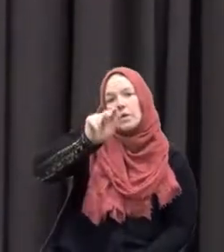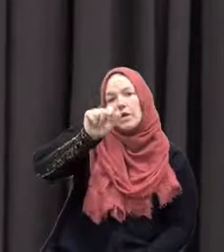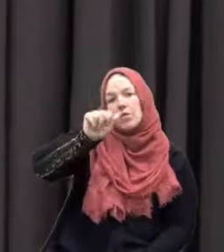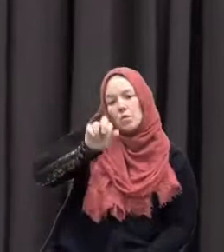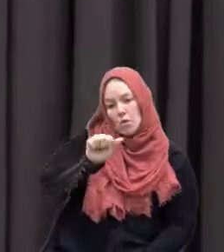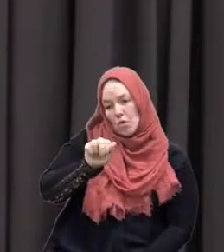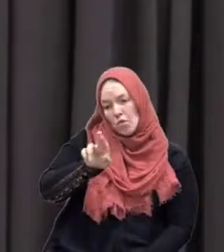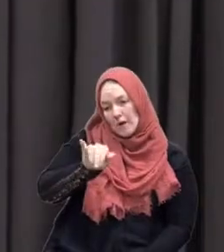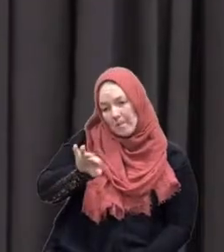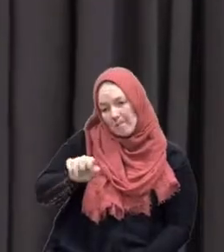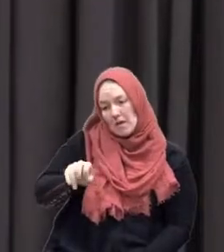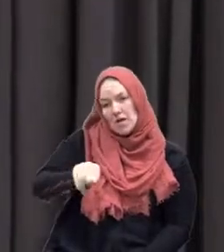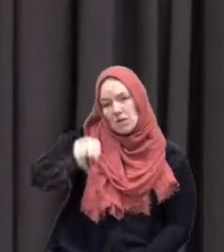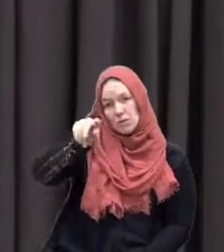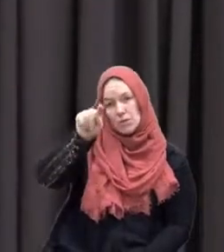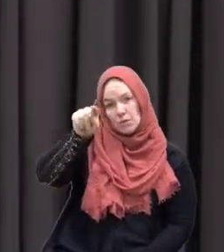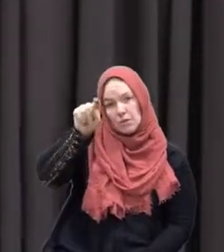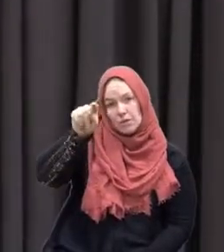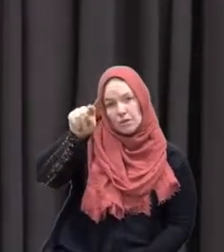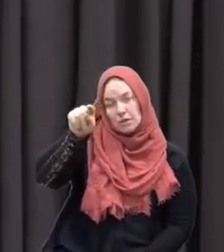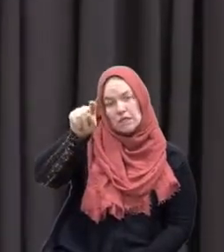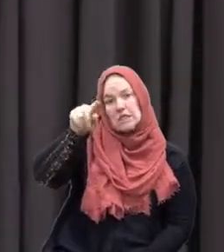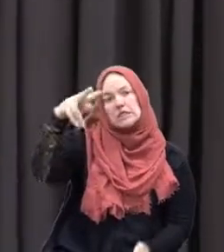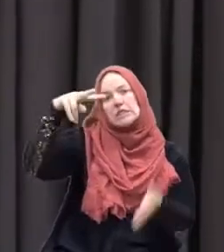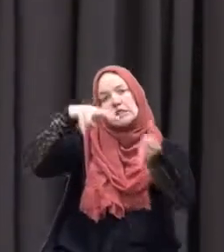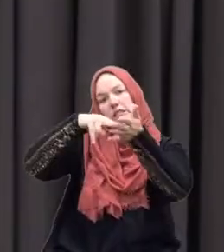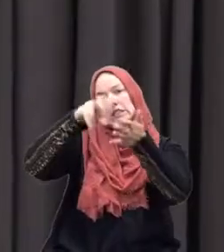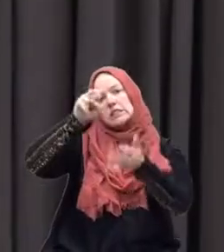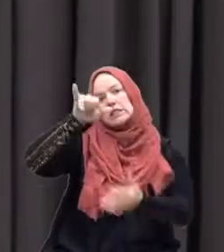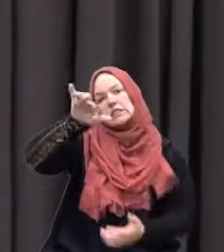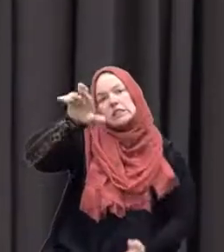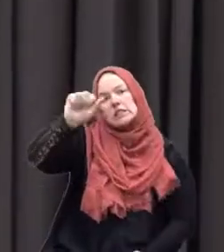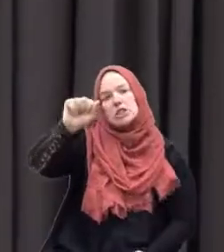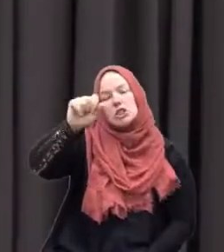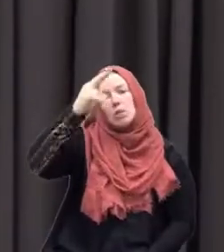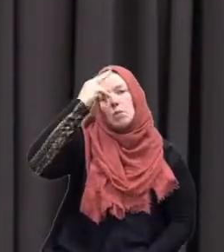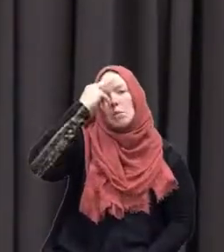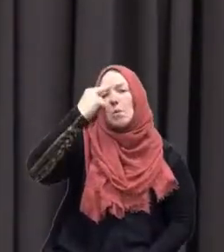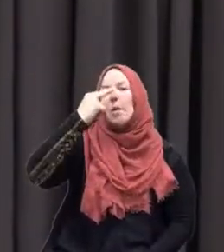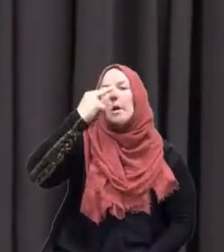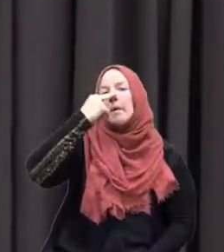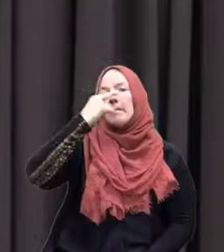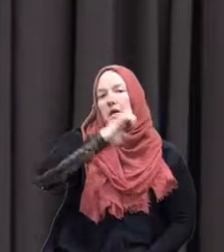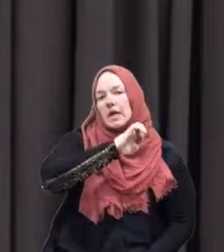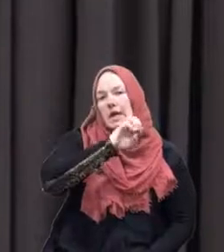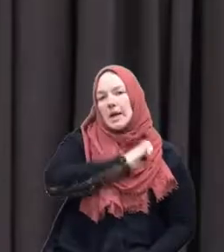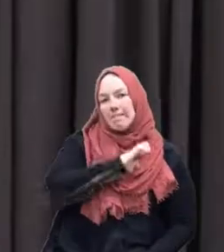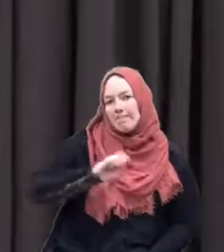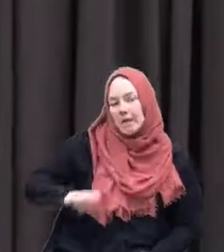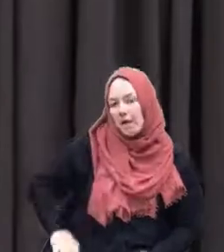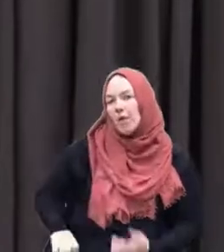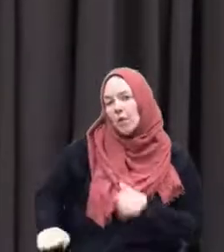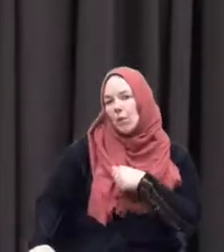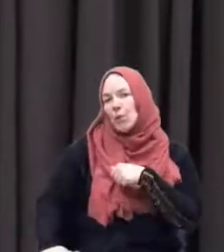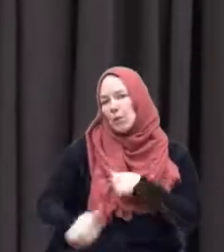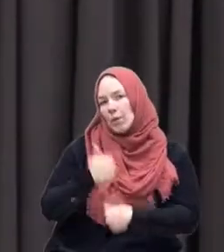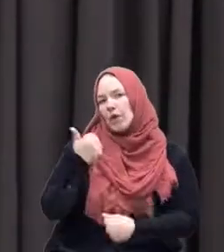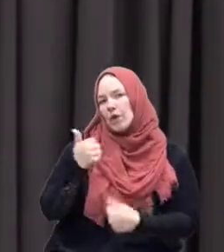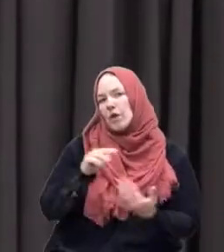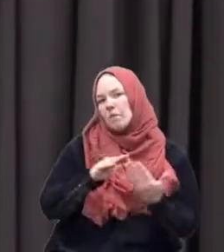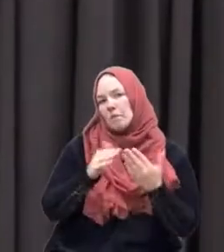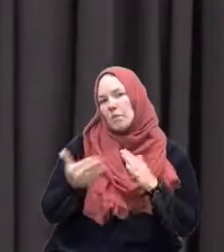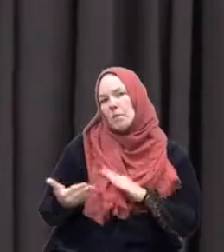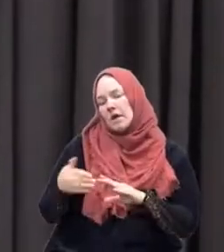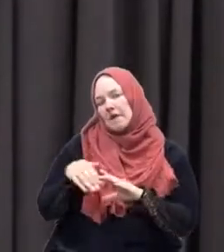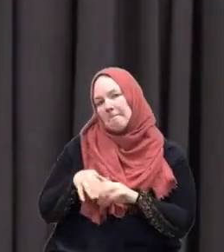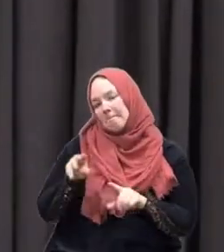north of Arabia, from Sham and Syria, the Roman Empire threatened the fledgling